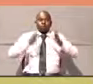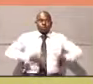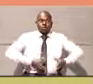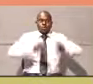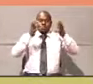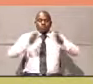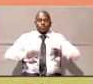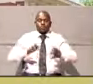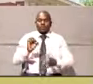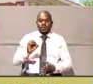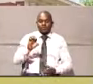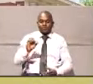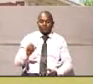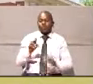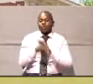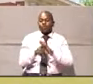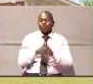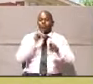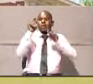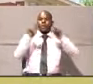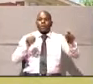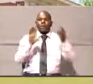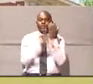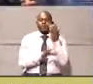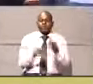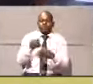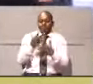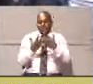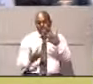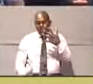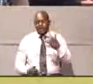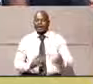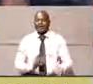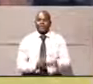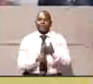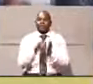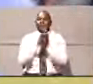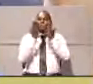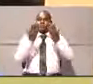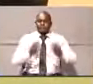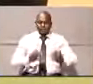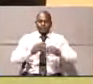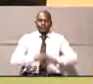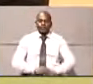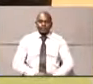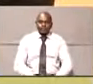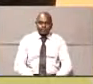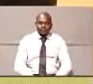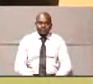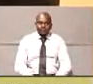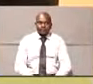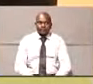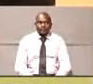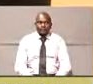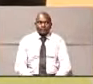in 84 public primary schools across the country, among other achievements. Remija Simbonye, UBC News in